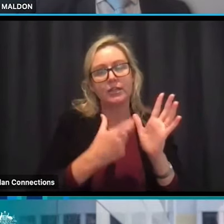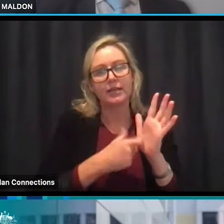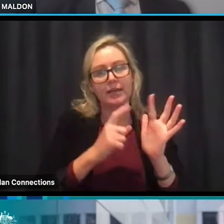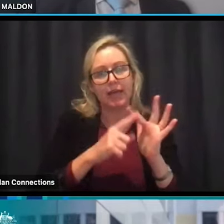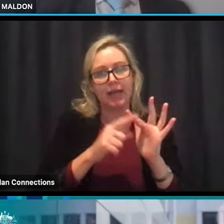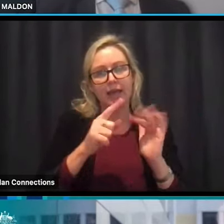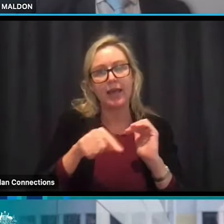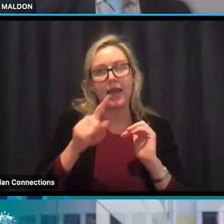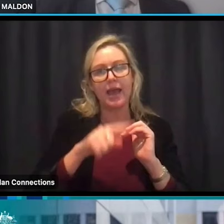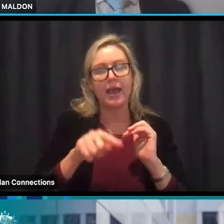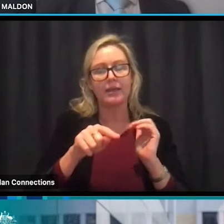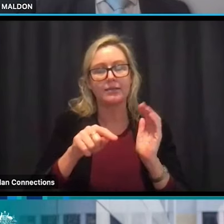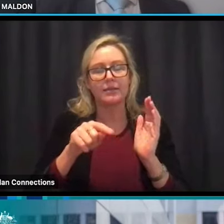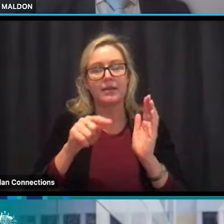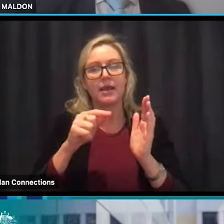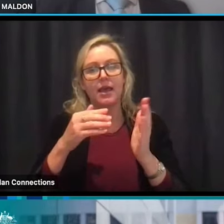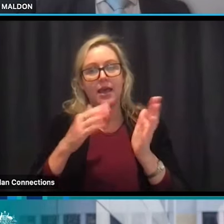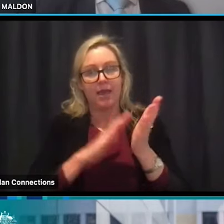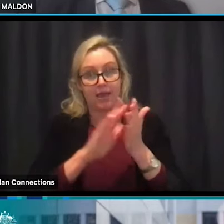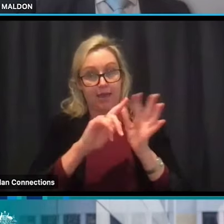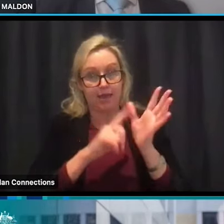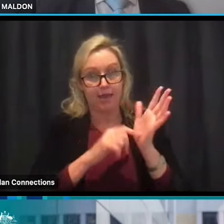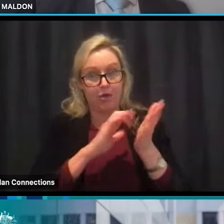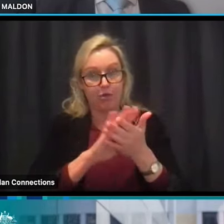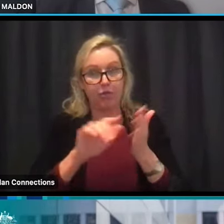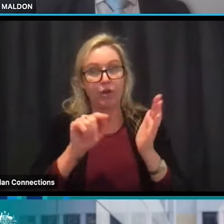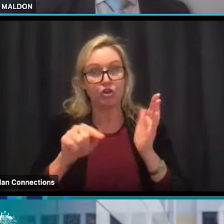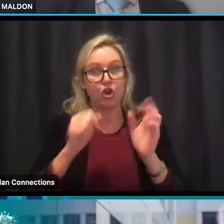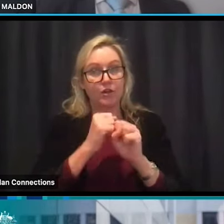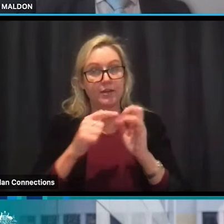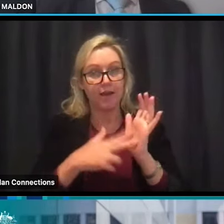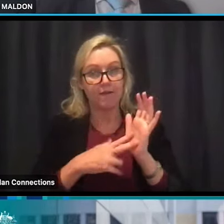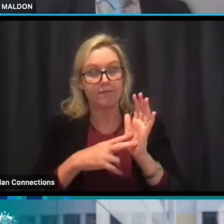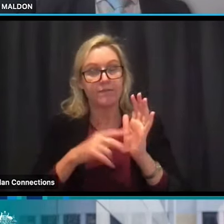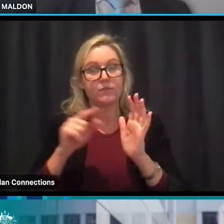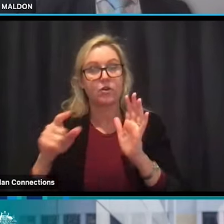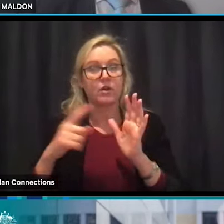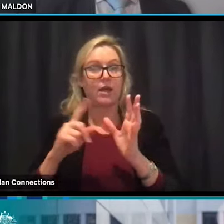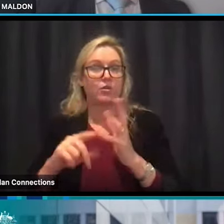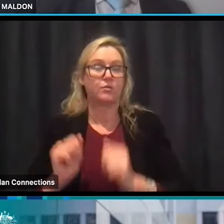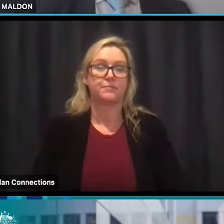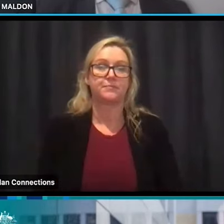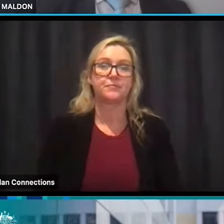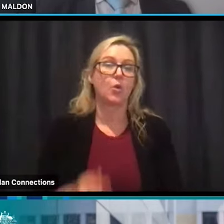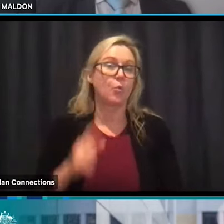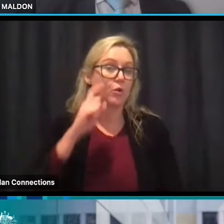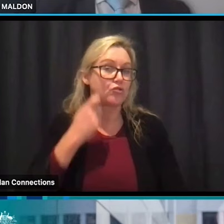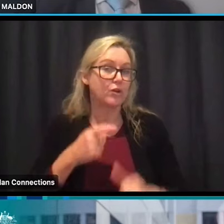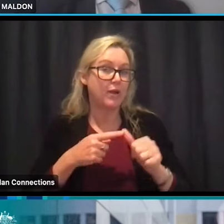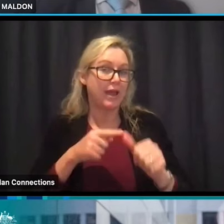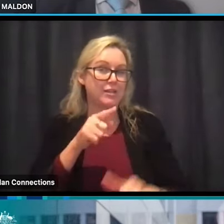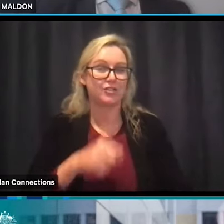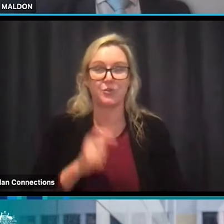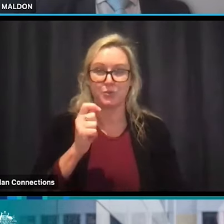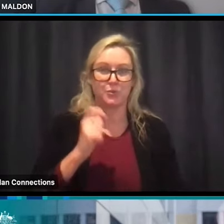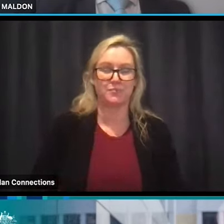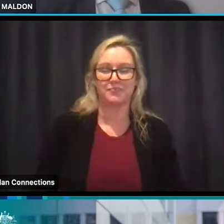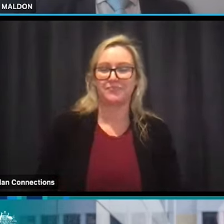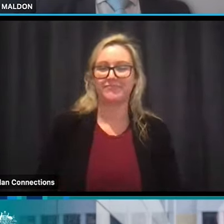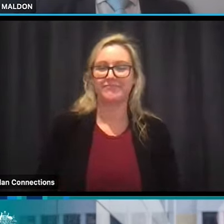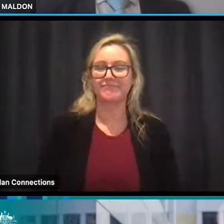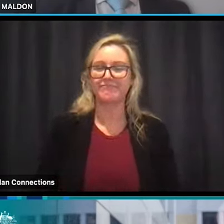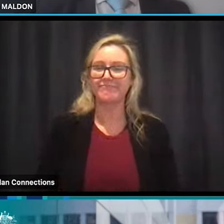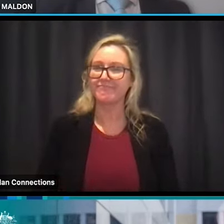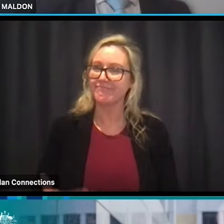nutritioninagedcare@health.gov.au, and we'll get a response to you as soon as we can. Thanks, Jess. Thank you so